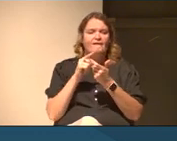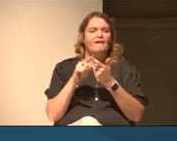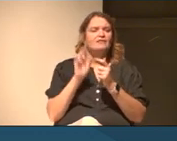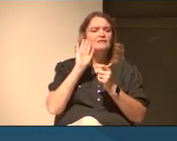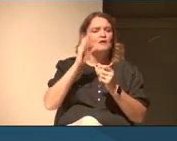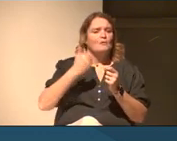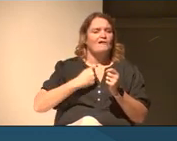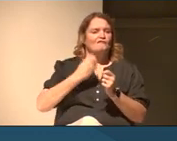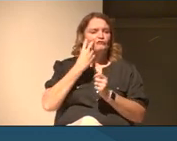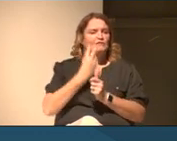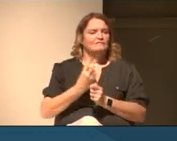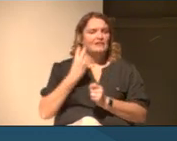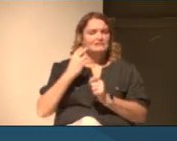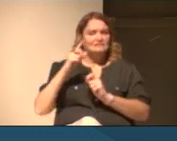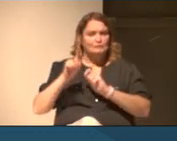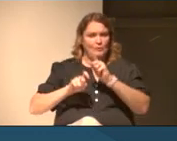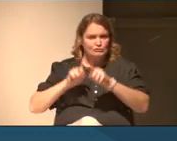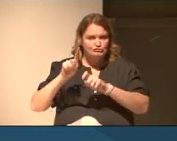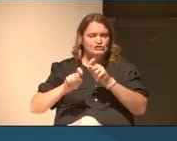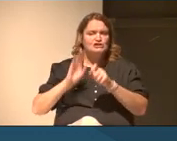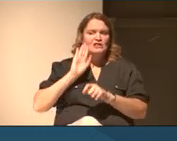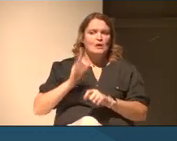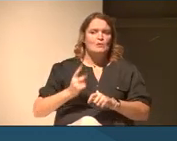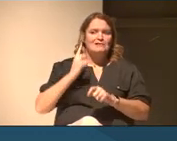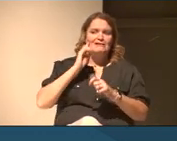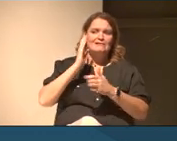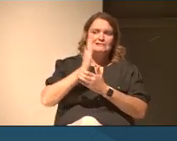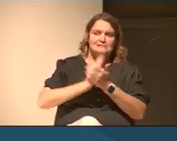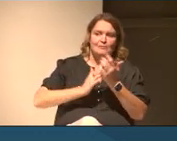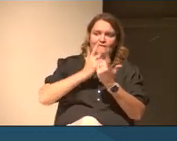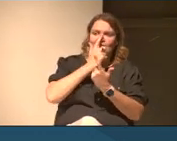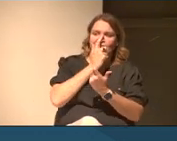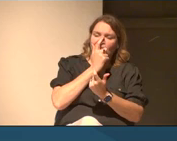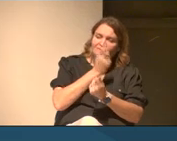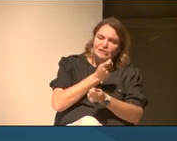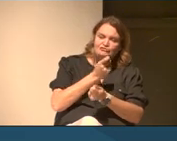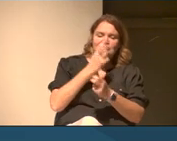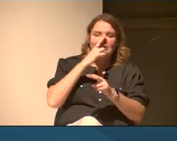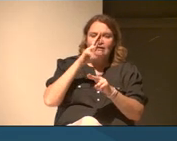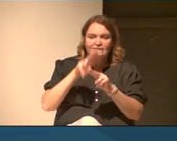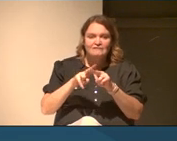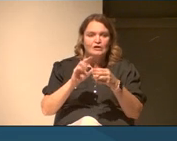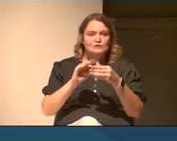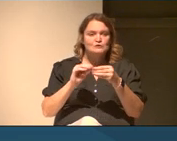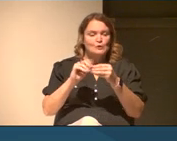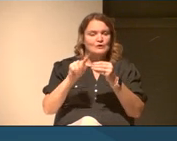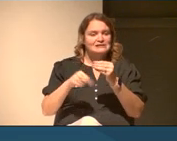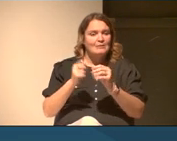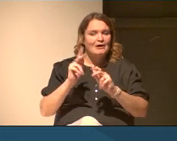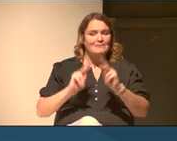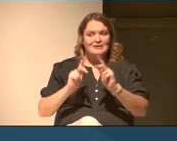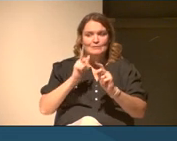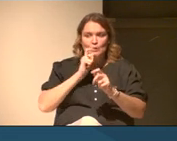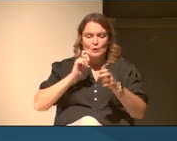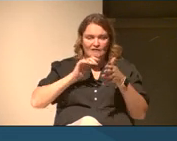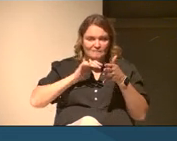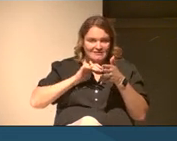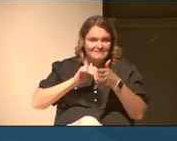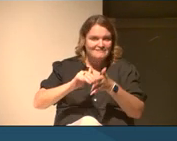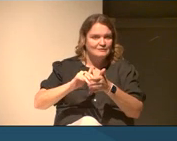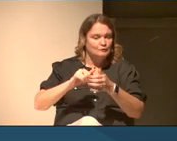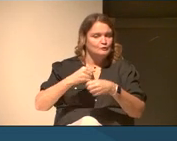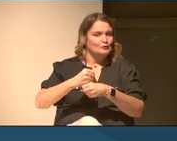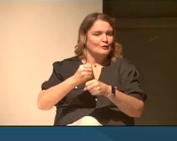and also they'll hear some really fun, interesting stories of groups of people that have been doing things to make real